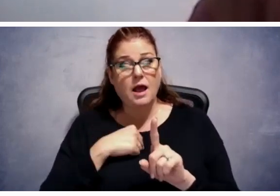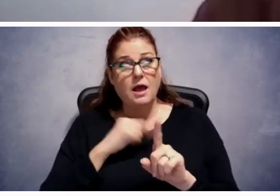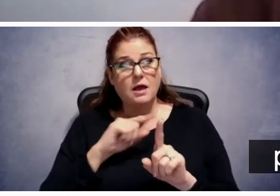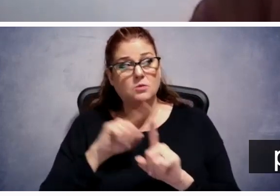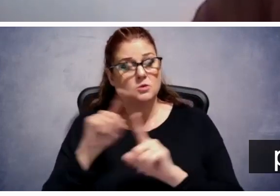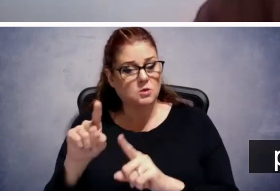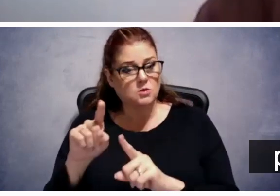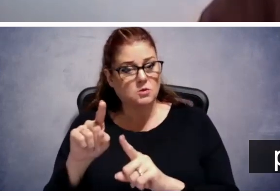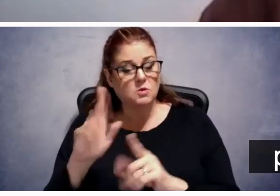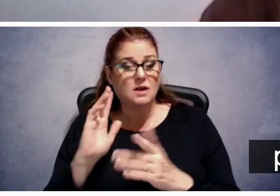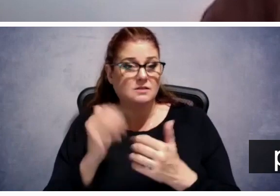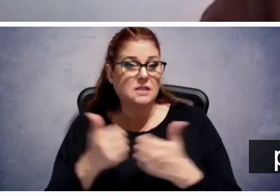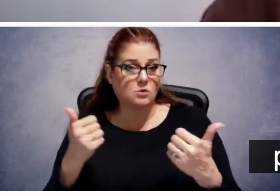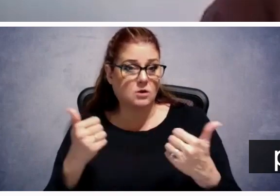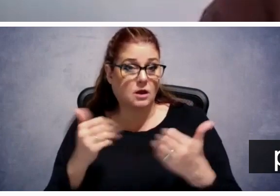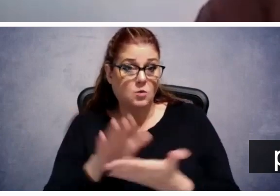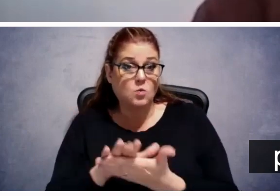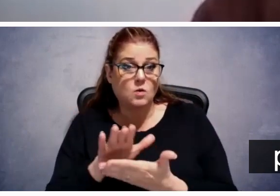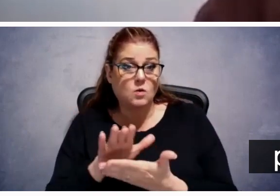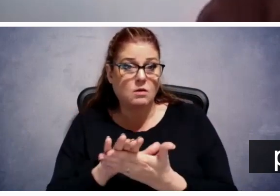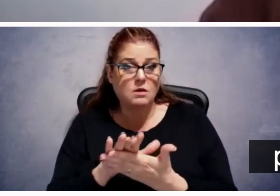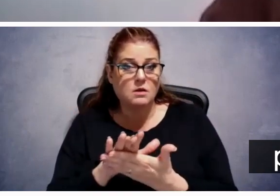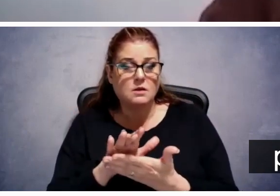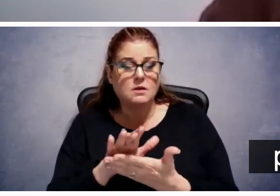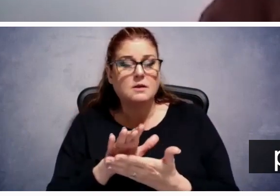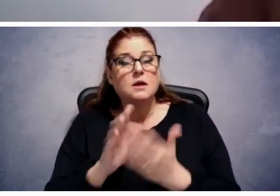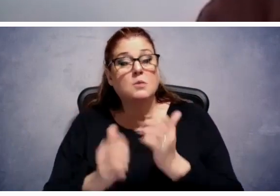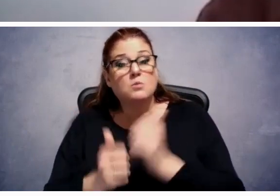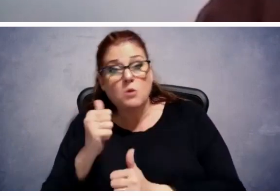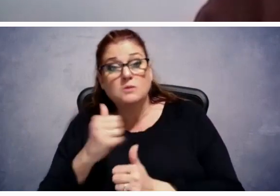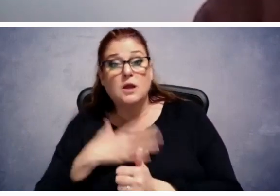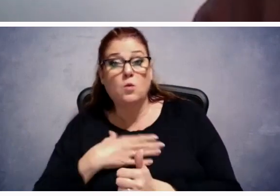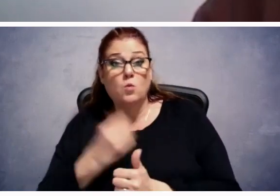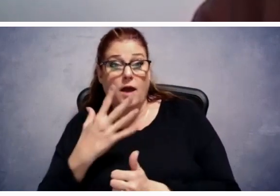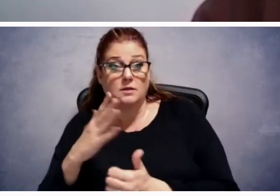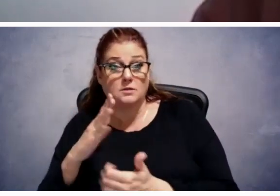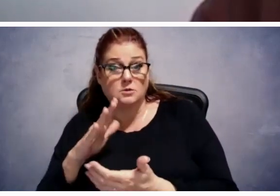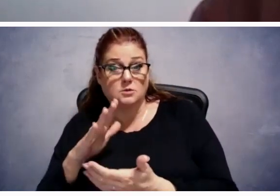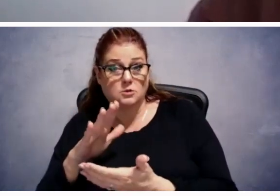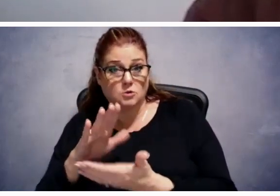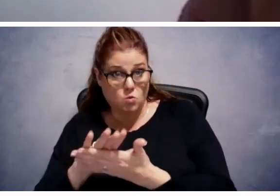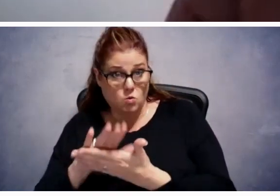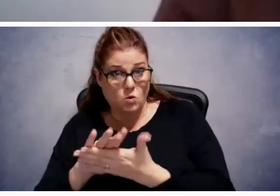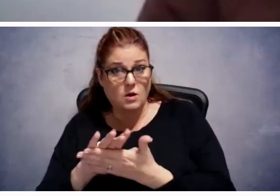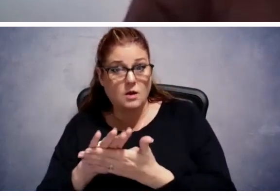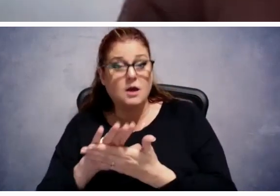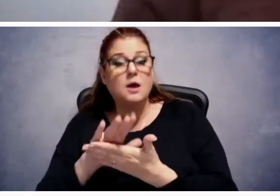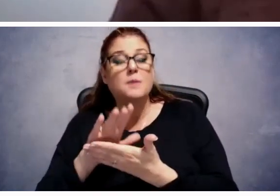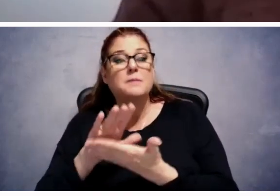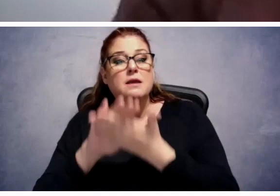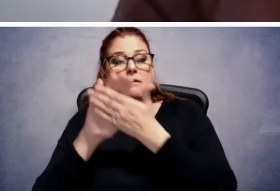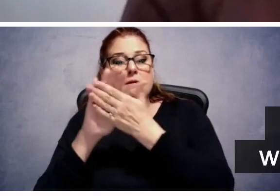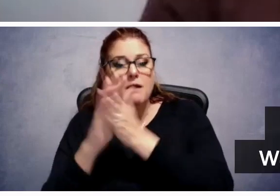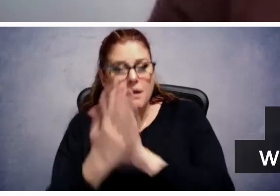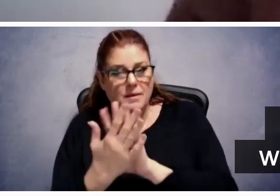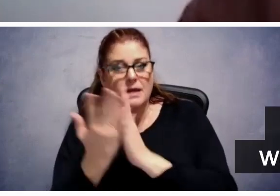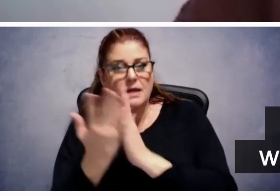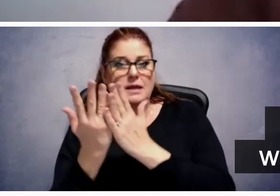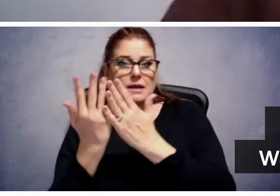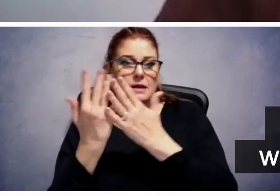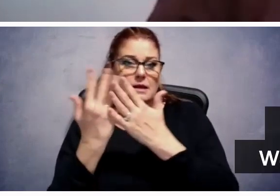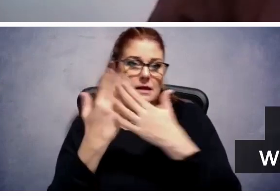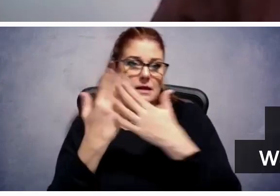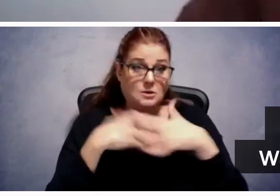a segregated school. It was a predominantly white school that was just becoming integrated.